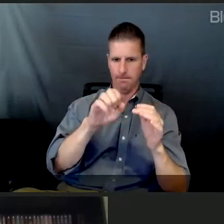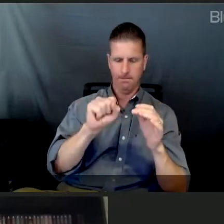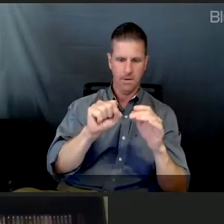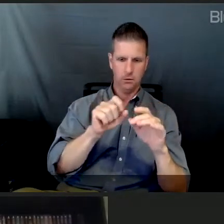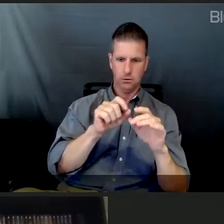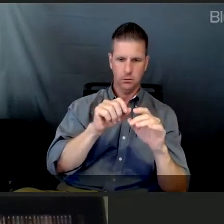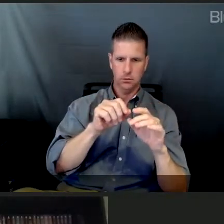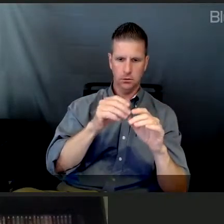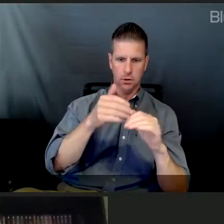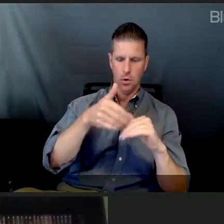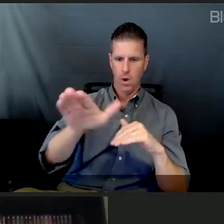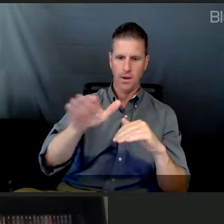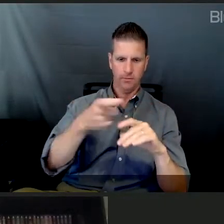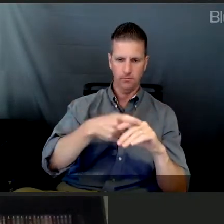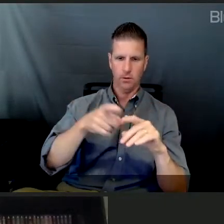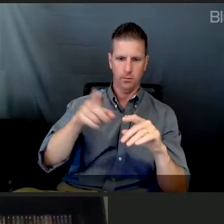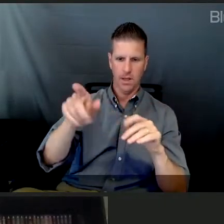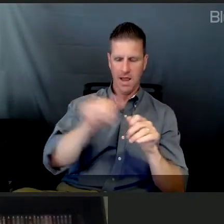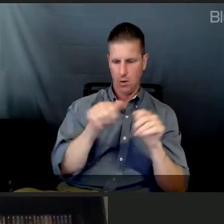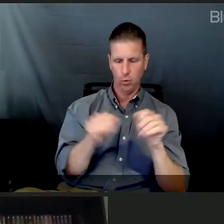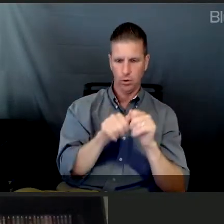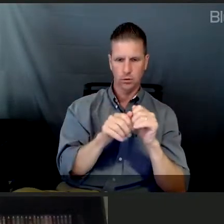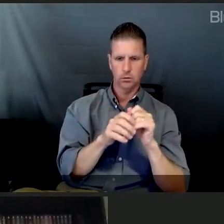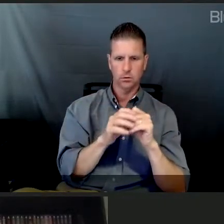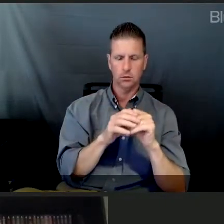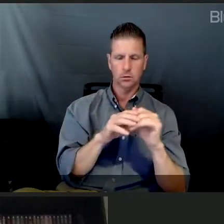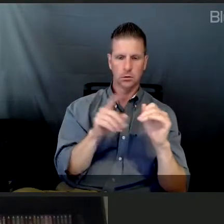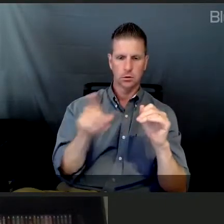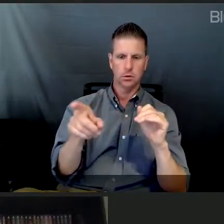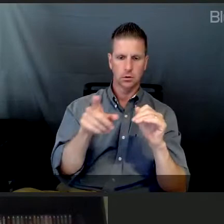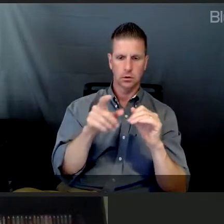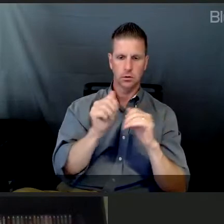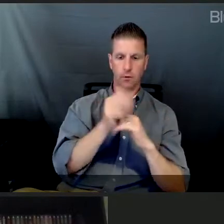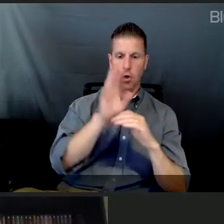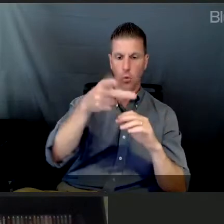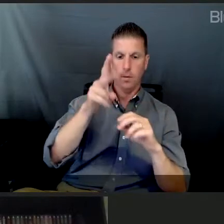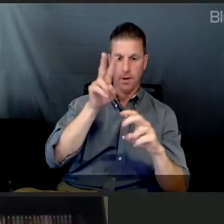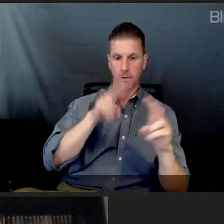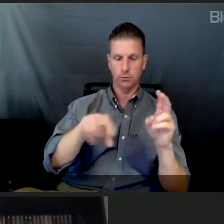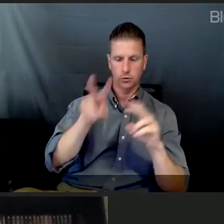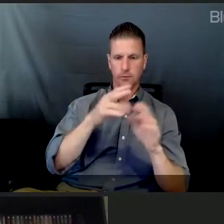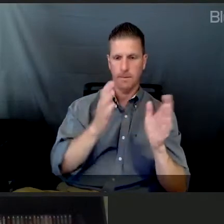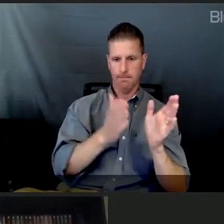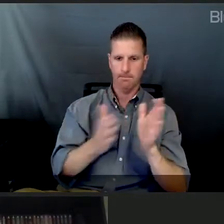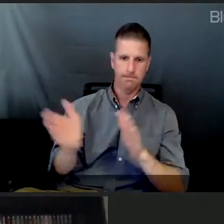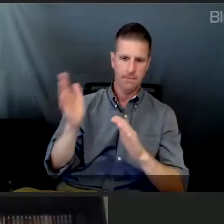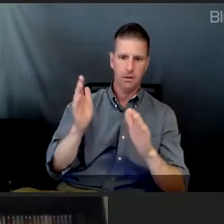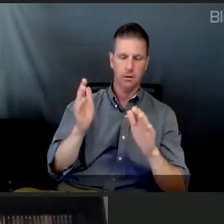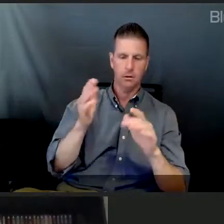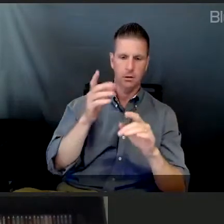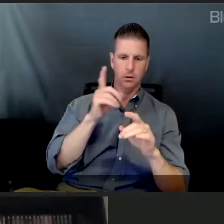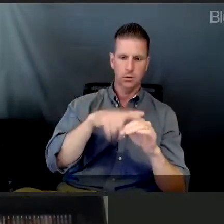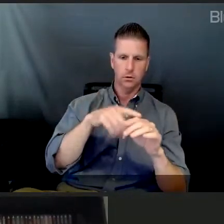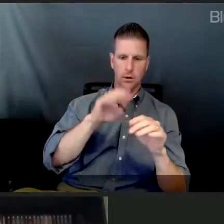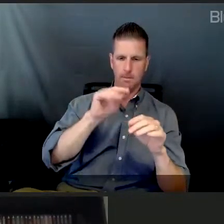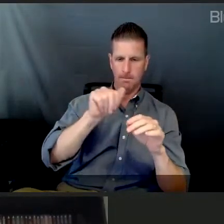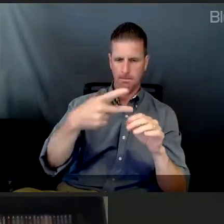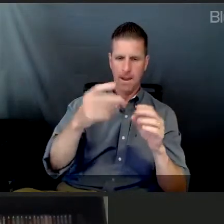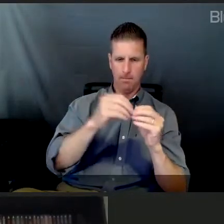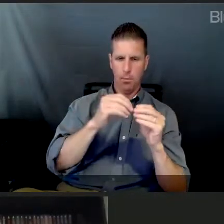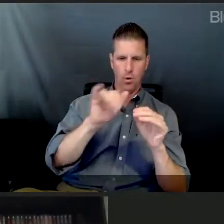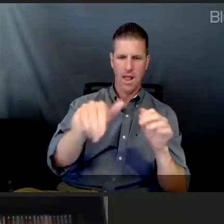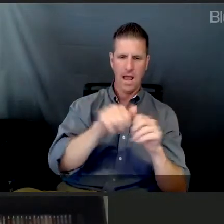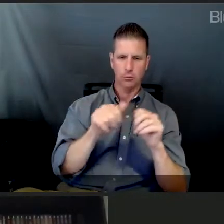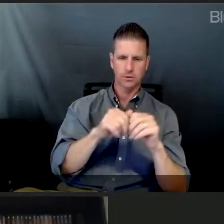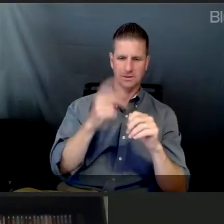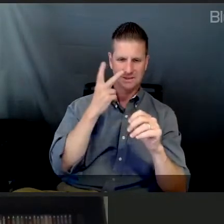the ejection area. And there are follow-up observations planned to map more of that area and see